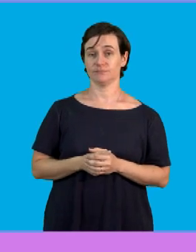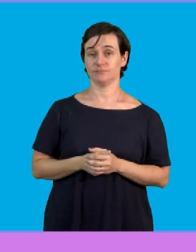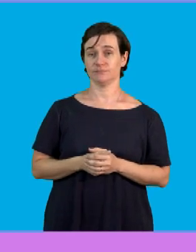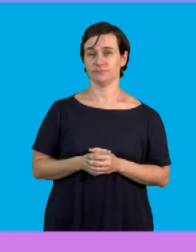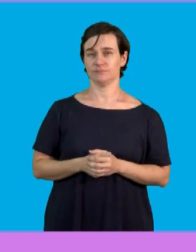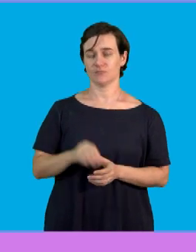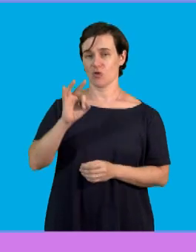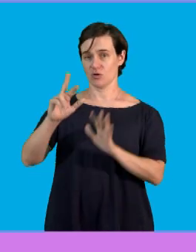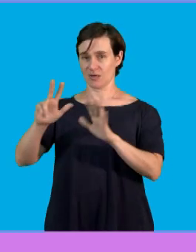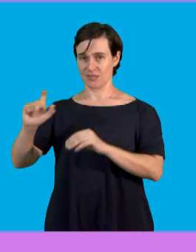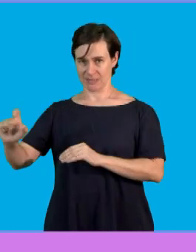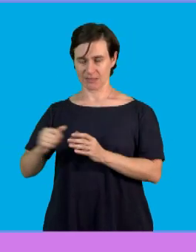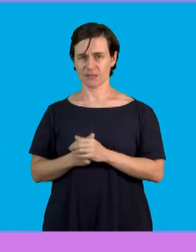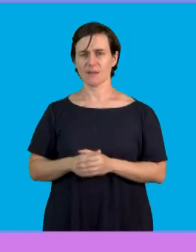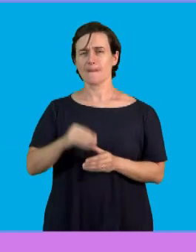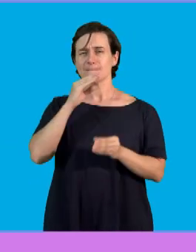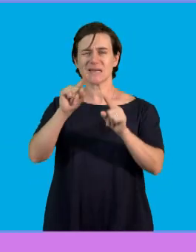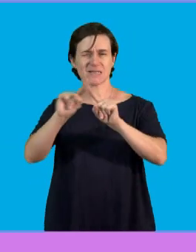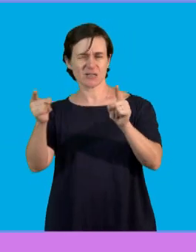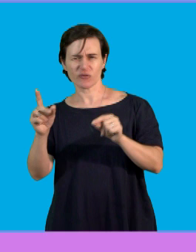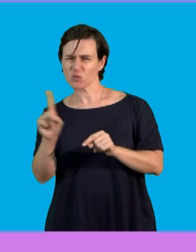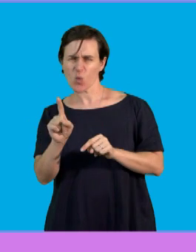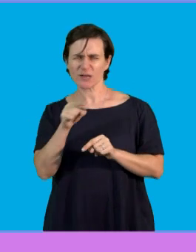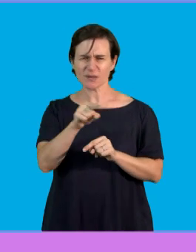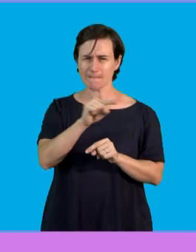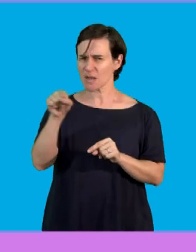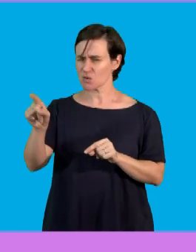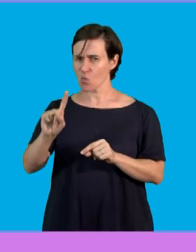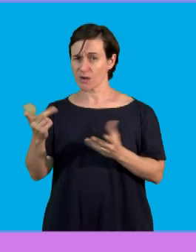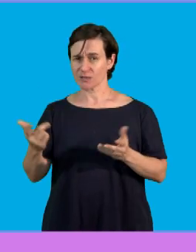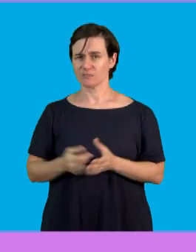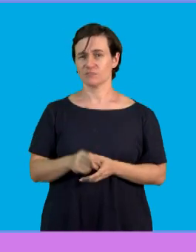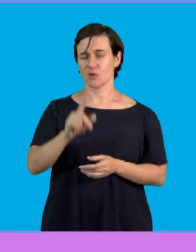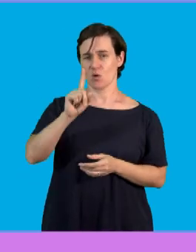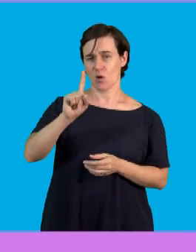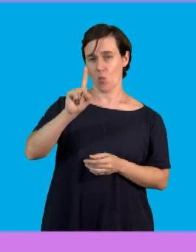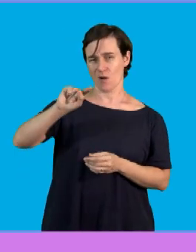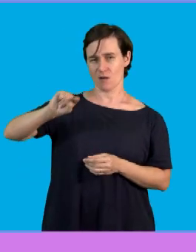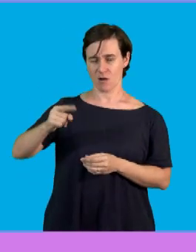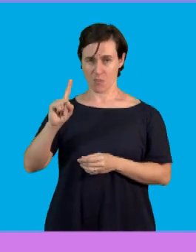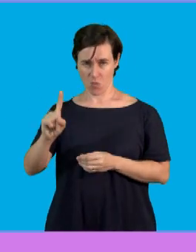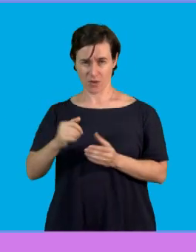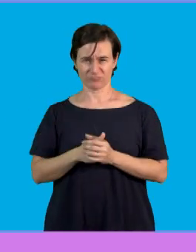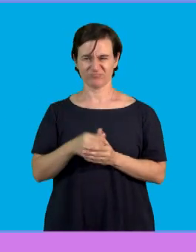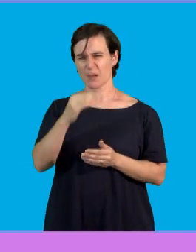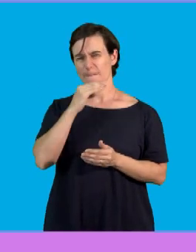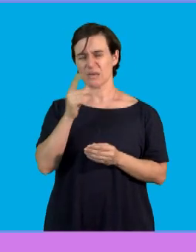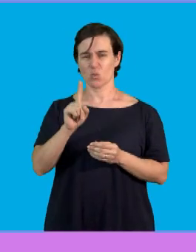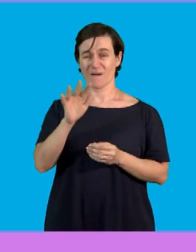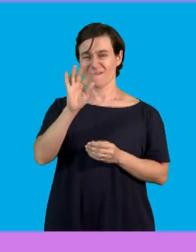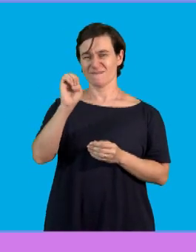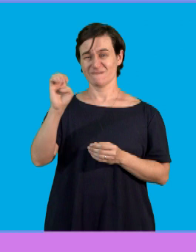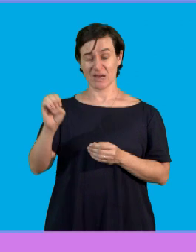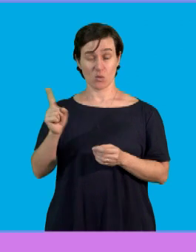38 cents. So the difference between these two, it will be 1,1. So 1,1, it means the fee was